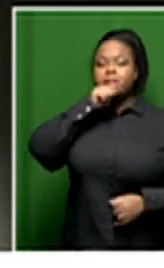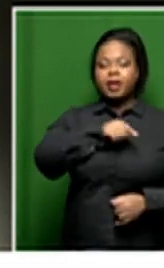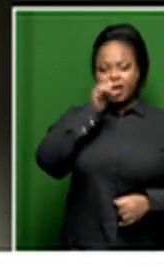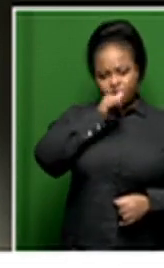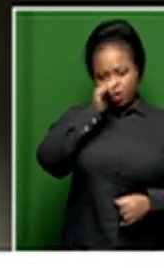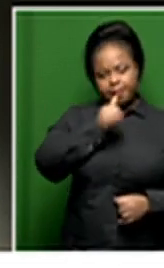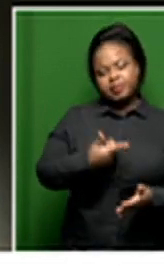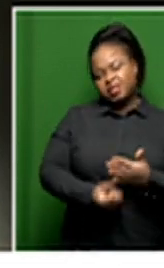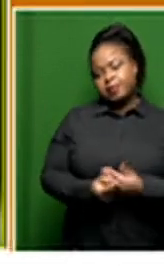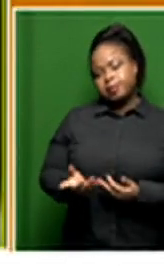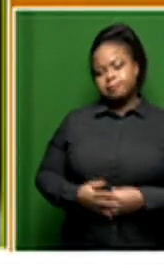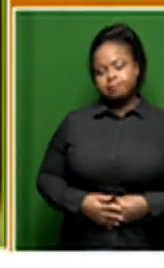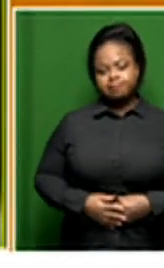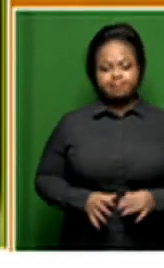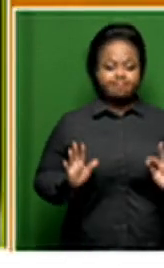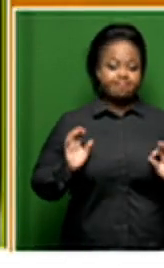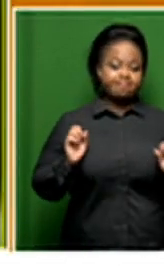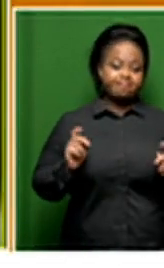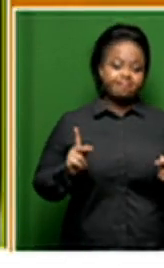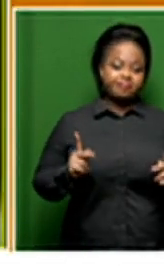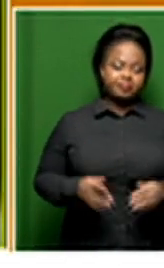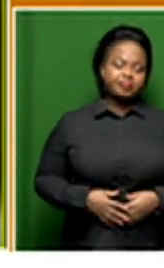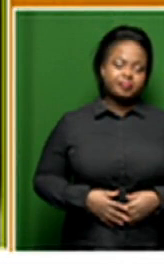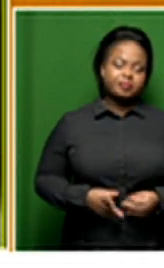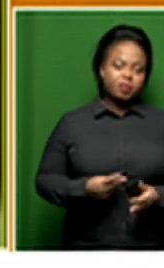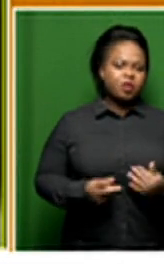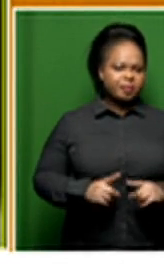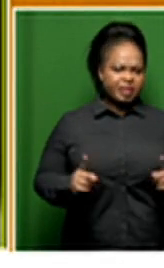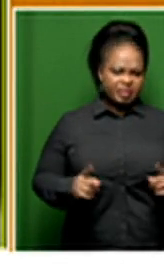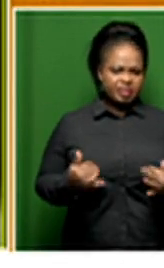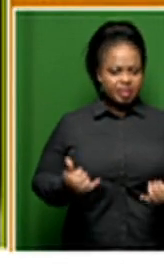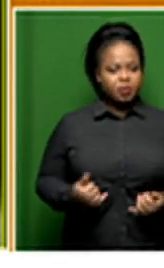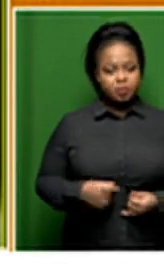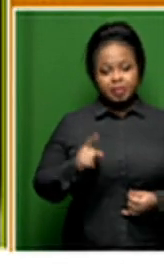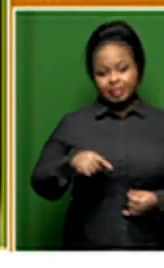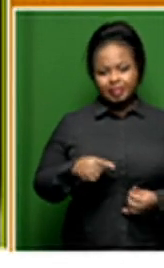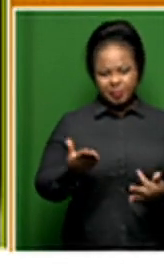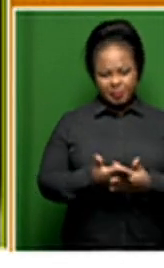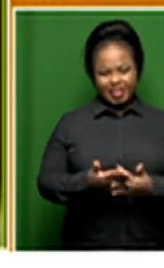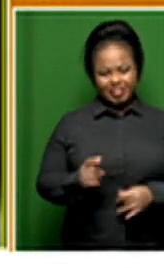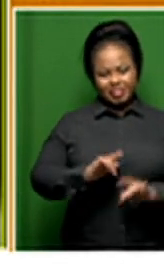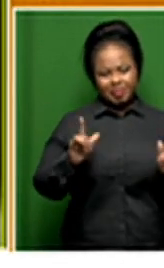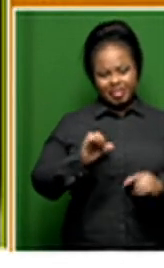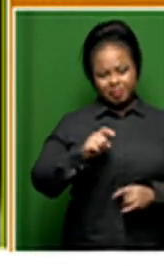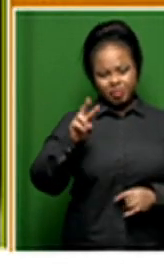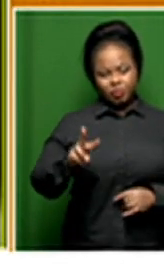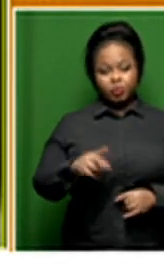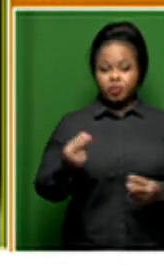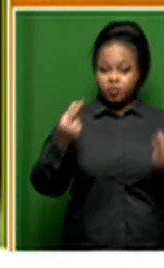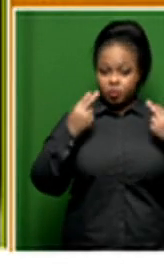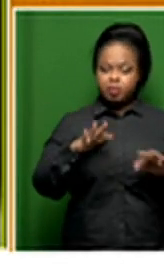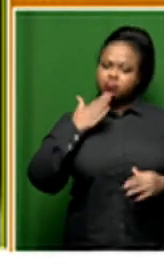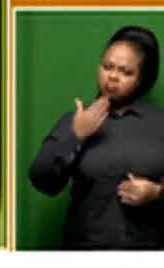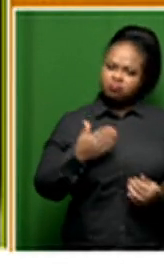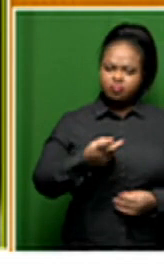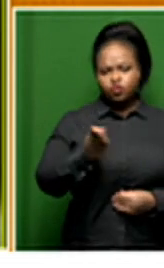All right. And that is happening. I have to leave it there. I loathe to, but we've got to take a break and say goodbye to our SABC2 viewers. But I